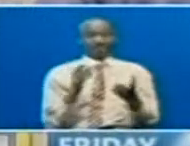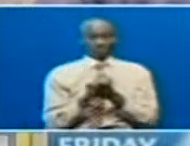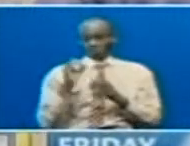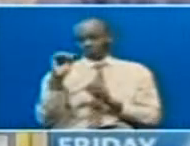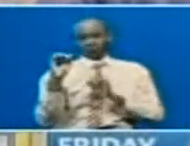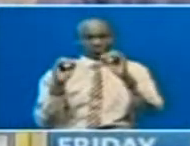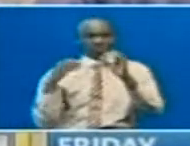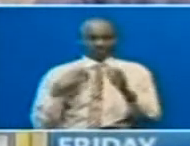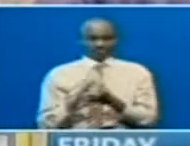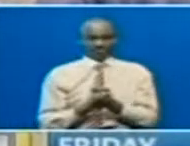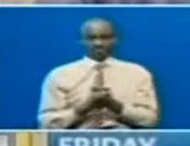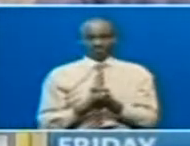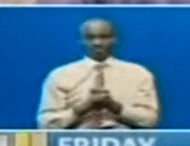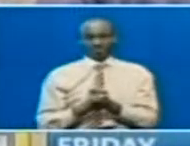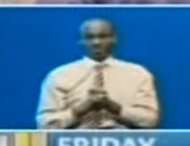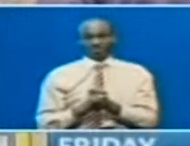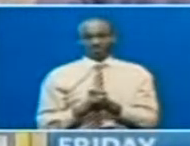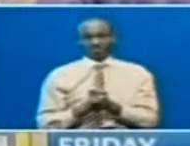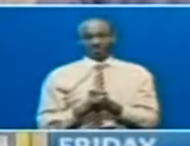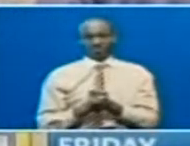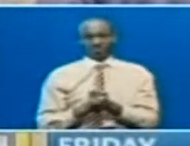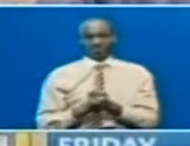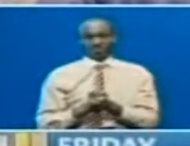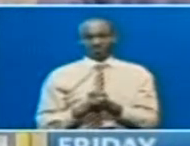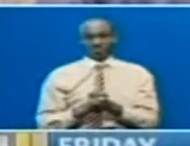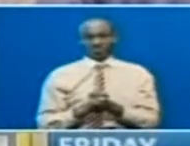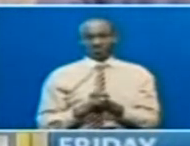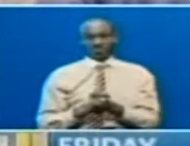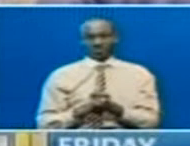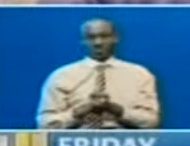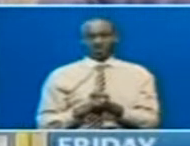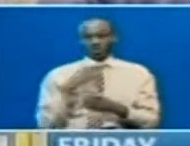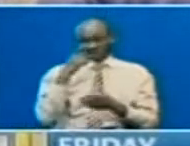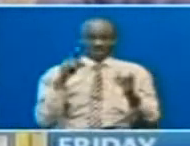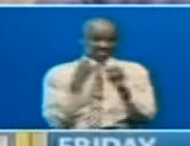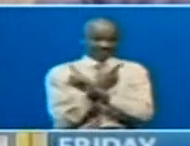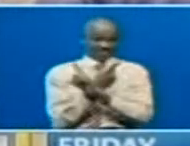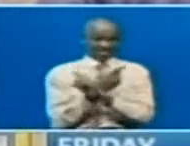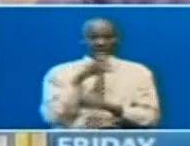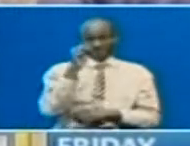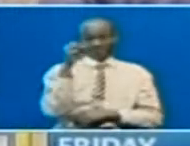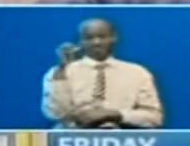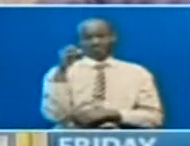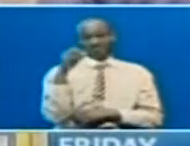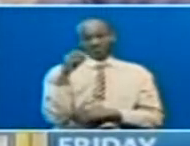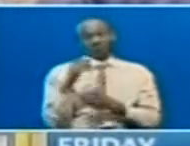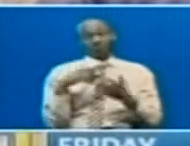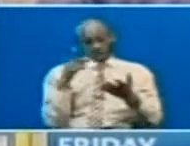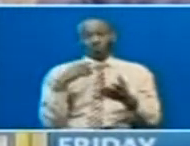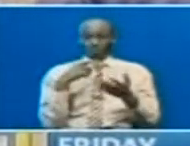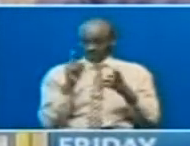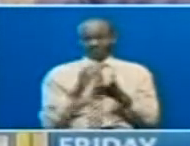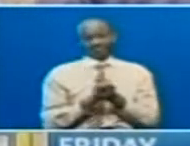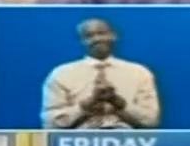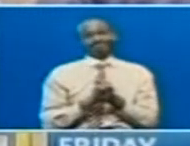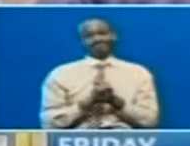like mishit or uh-huh. mishandle. We don't uh-huh. say mishandle, mishit, no. Mishap. All right,